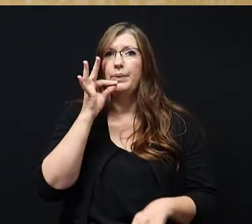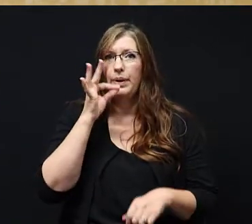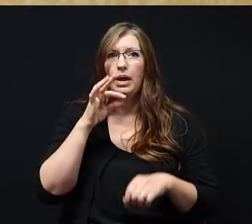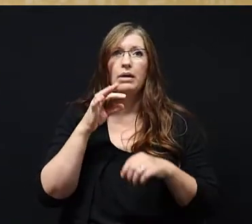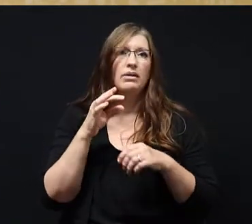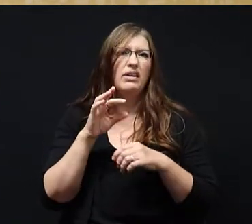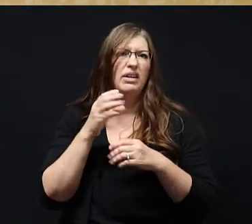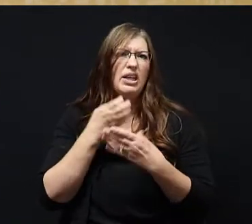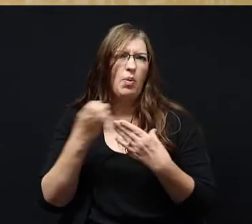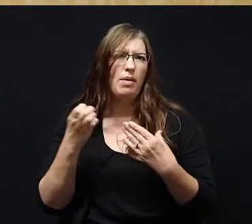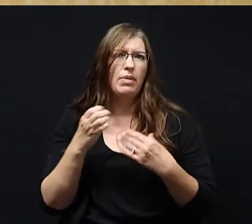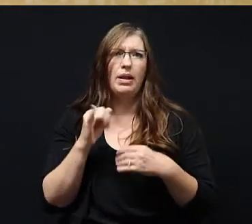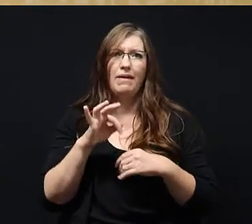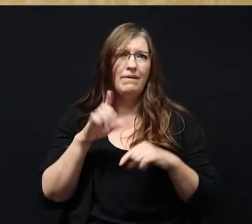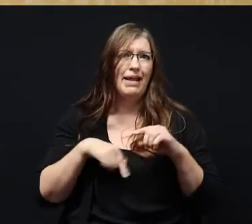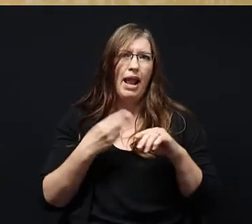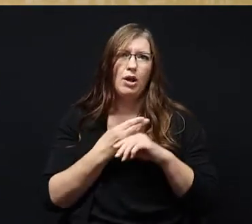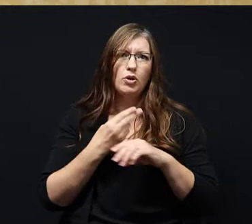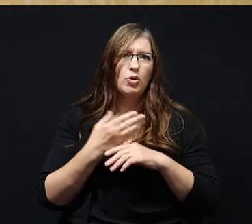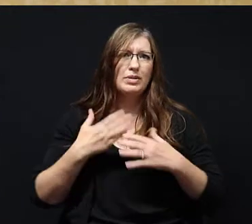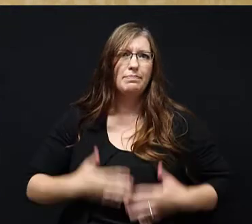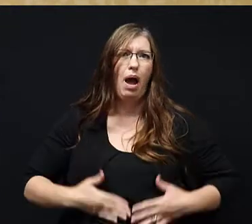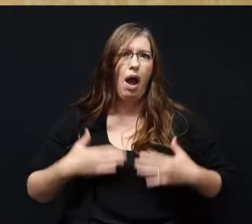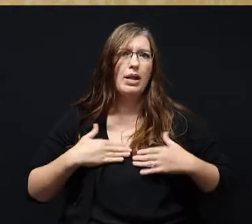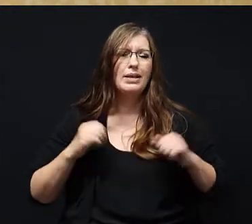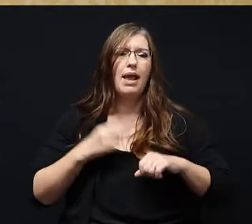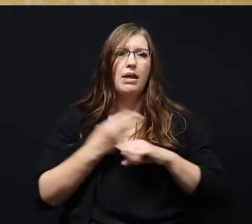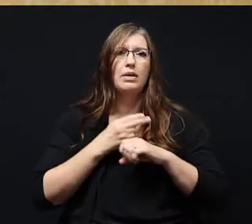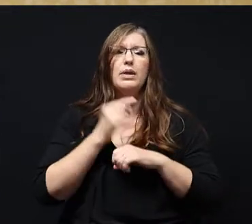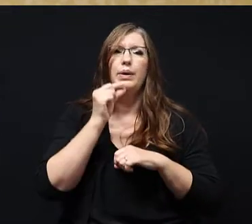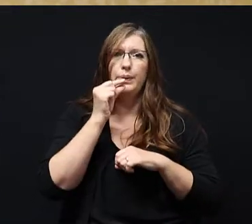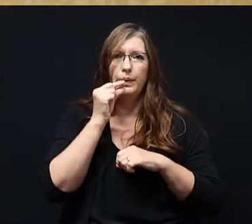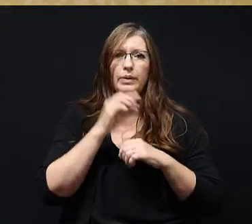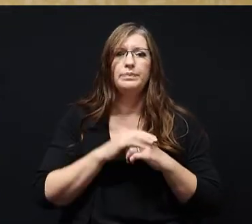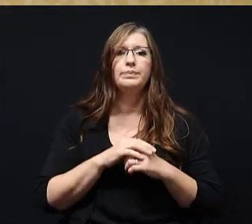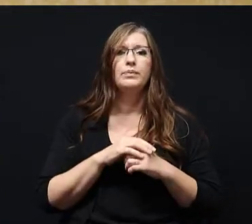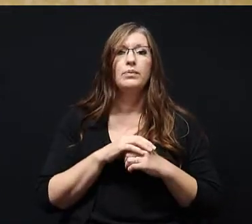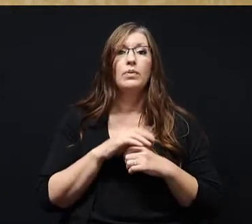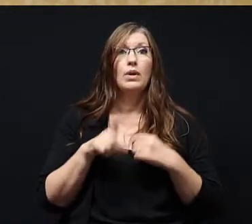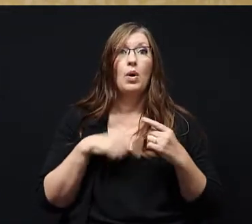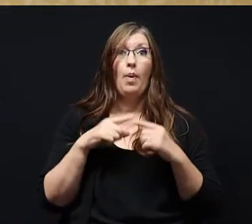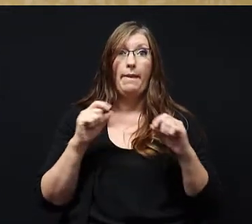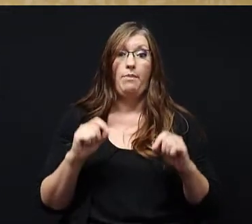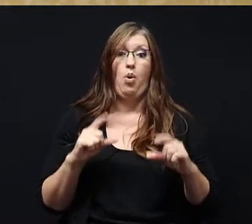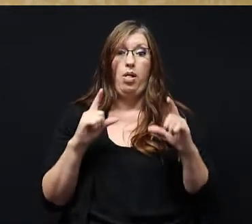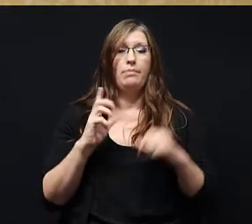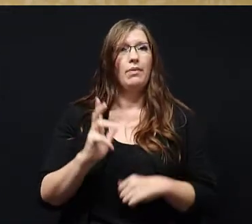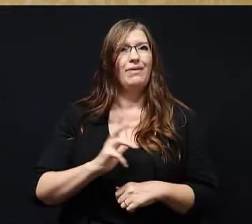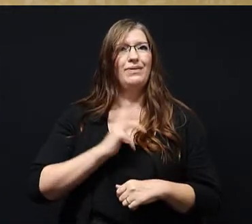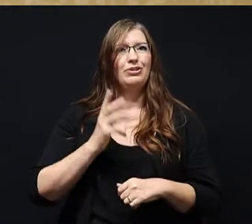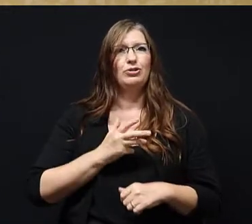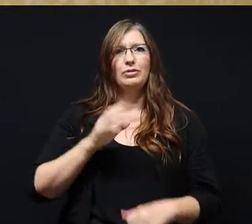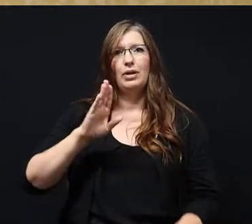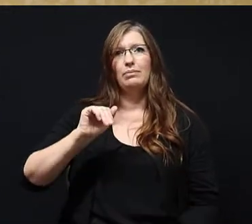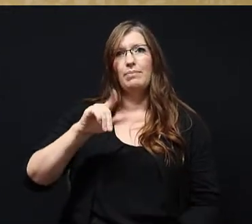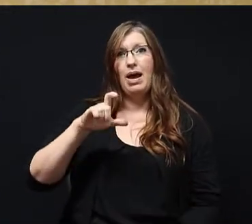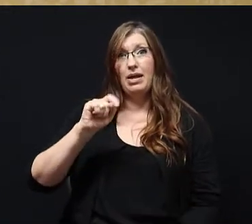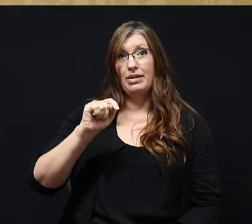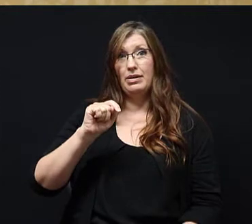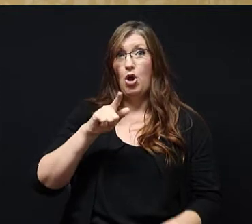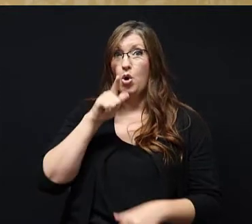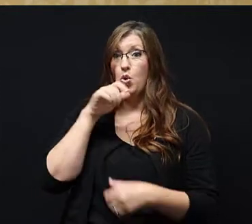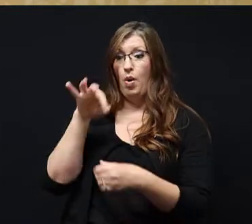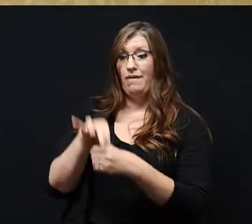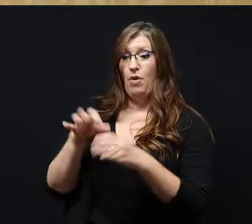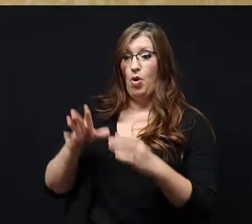don't have utilization of other parts of their body. Once we get into the official ballot, then the voter can simply